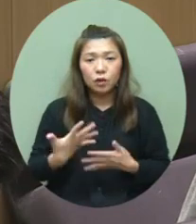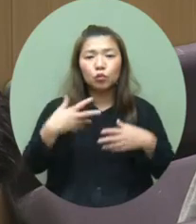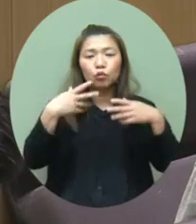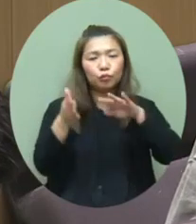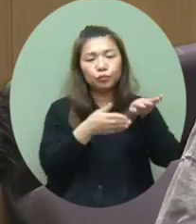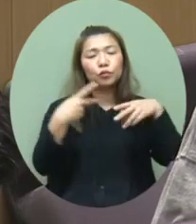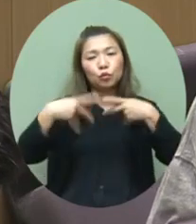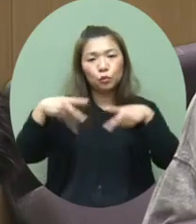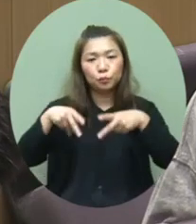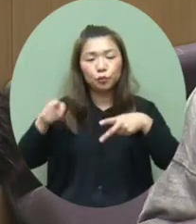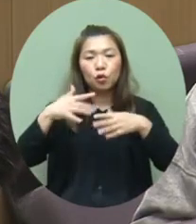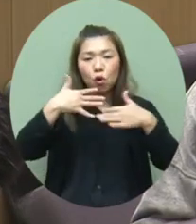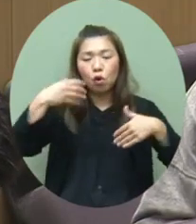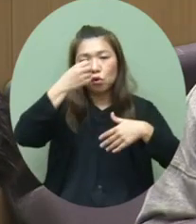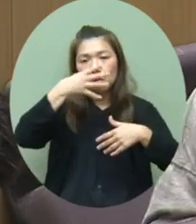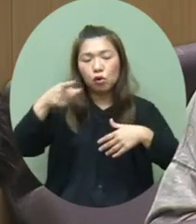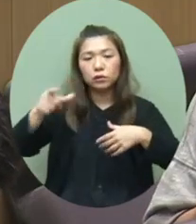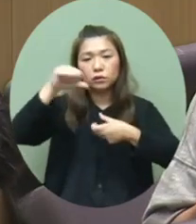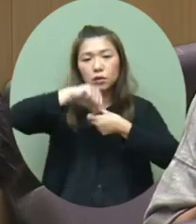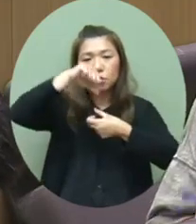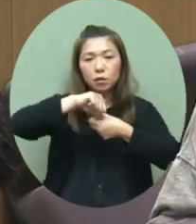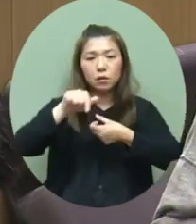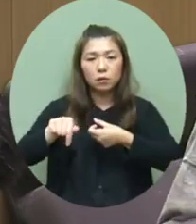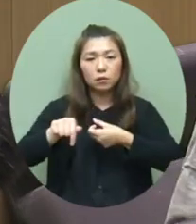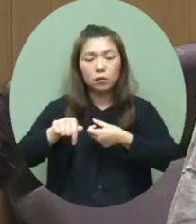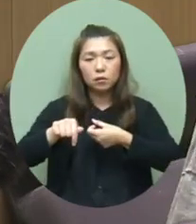restaurant cluster in Tuen Mun. So has